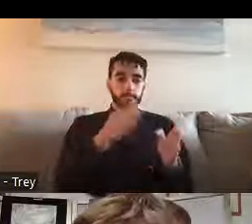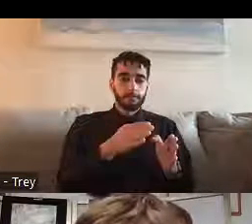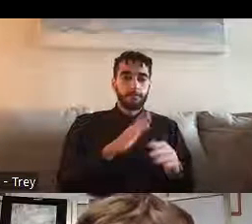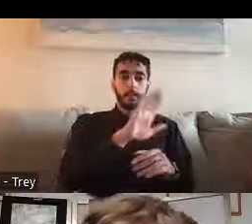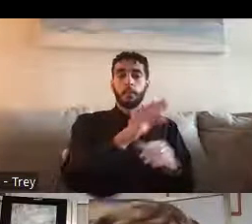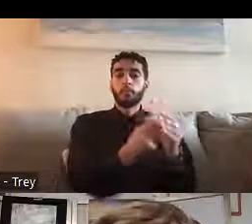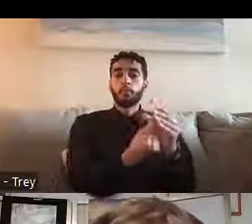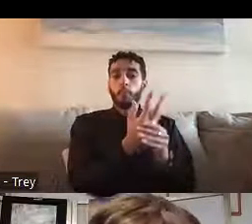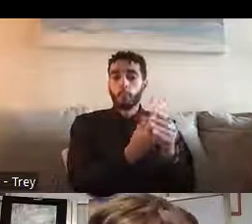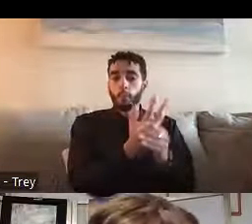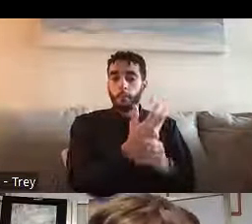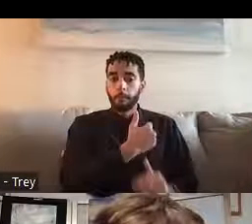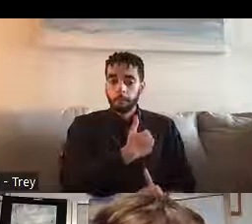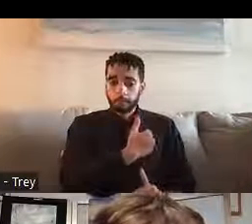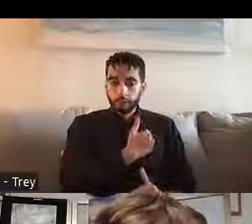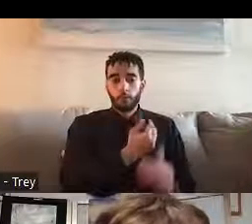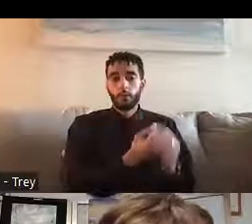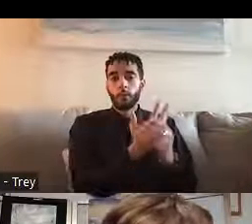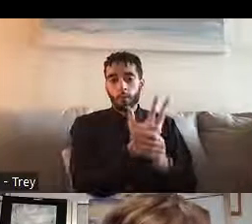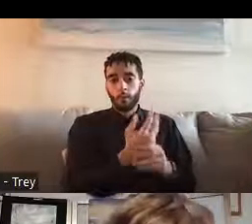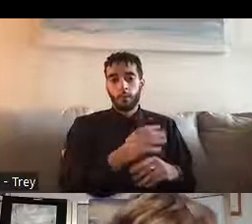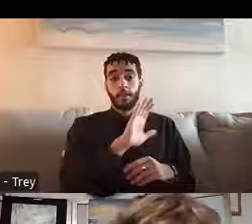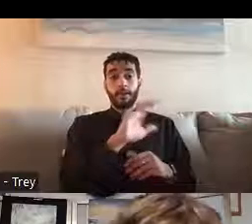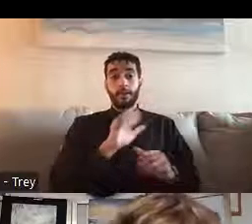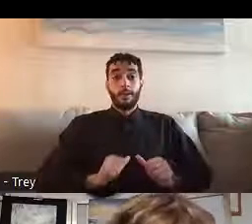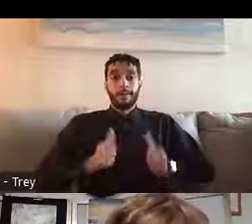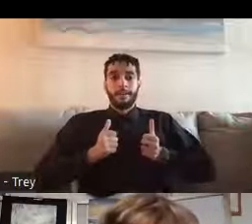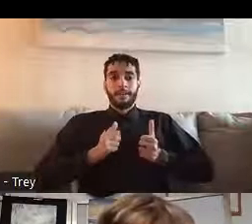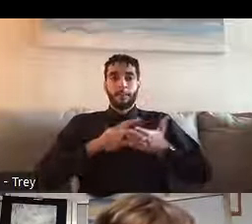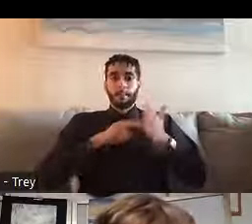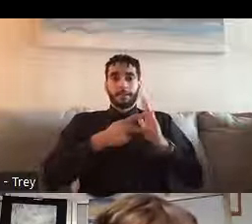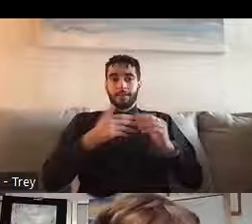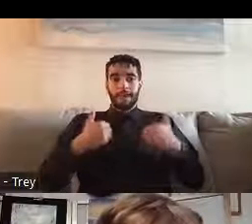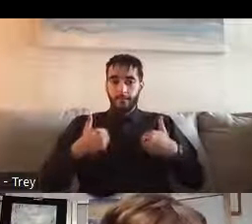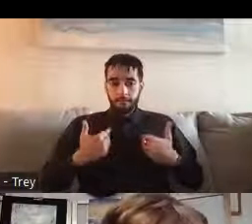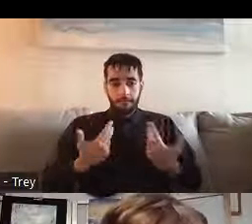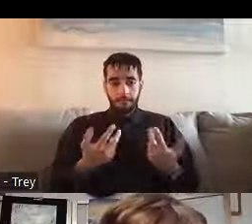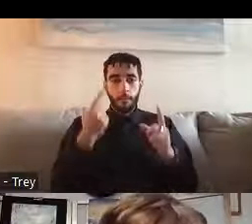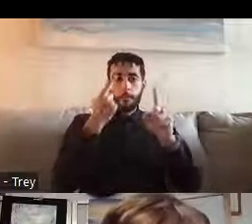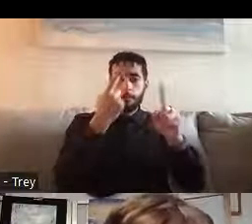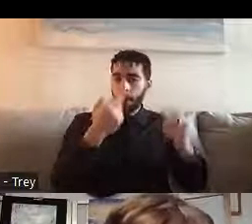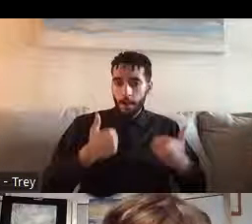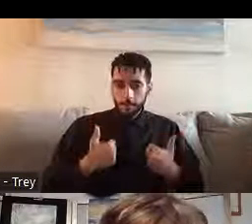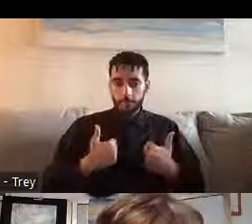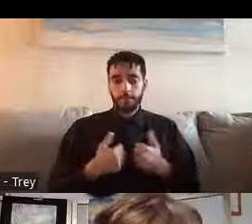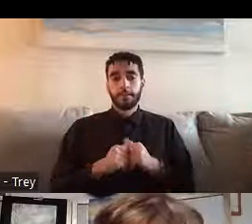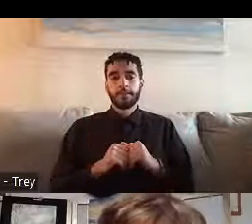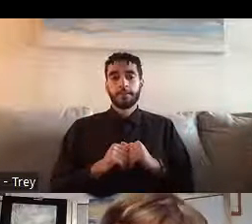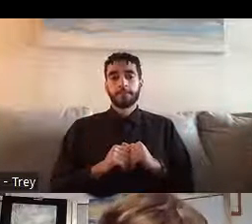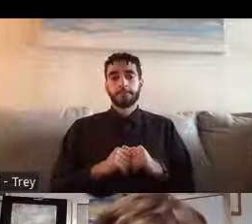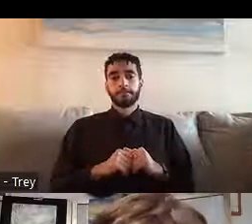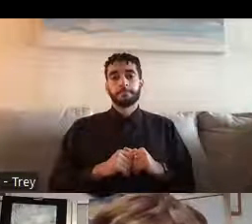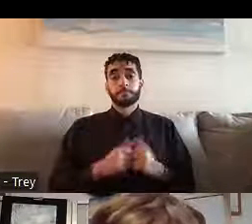growth, whether caregiving has given their life some meaning and purpose. Perhaps their cognitive skills